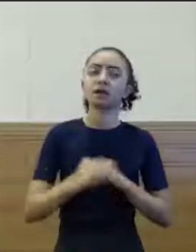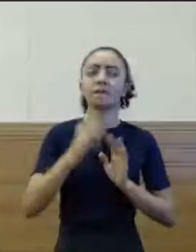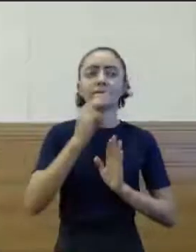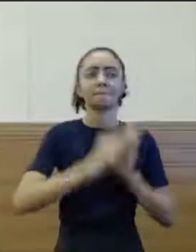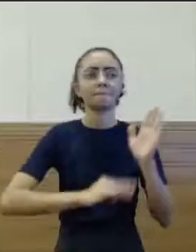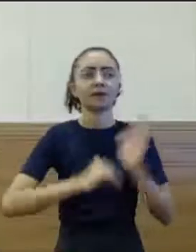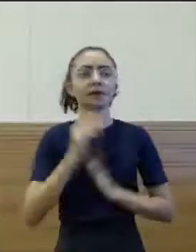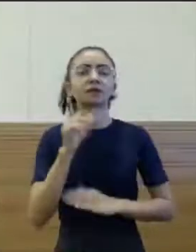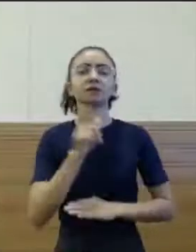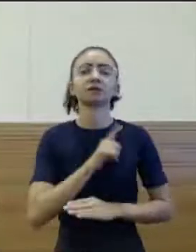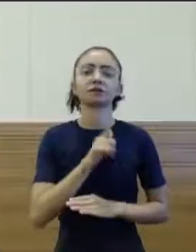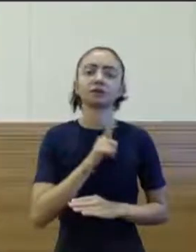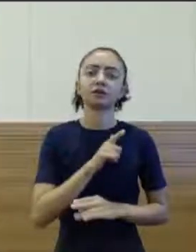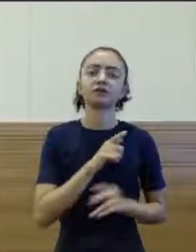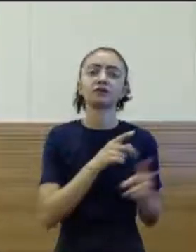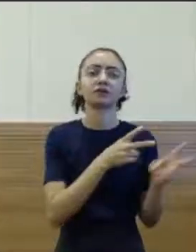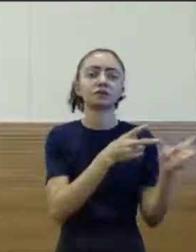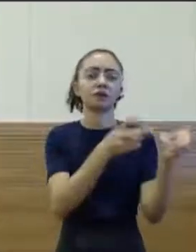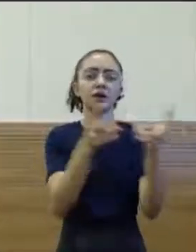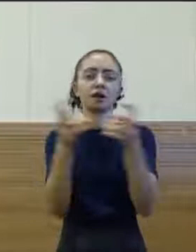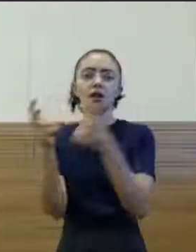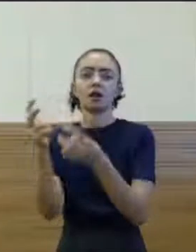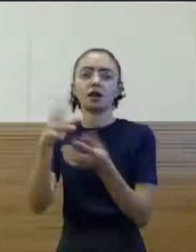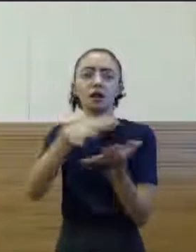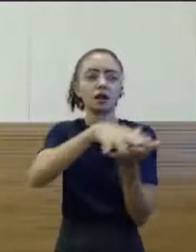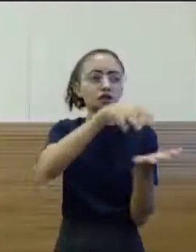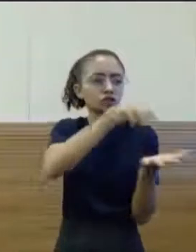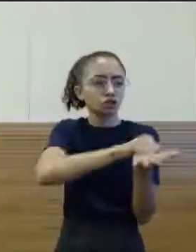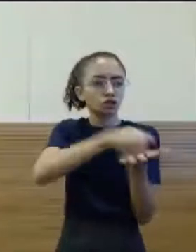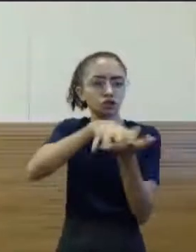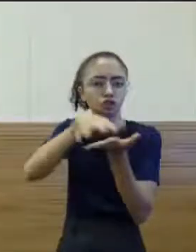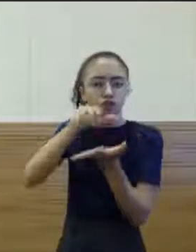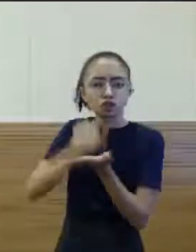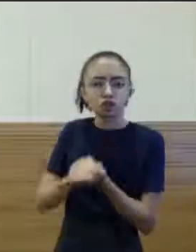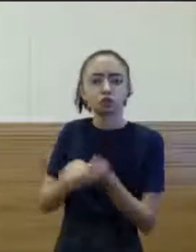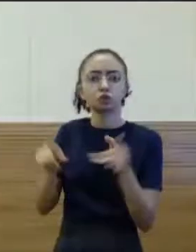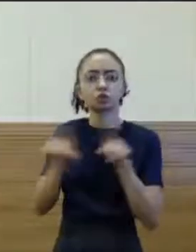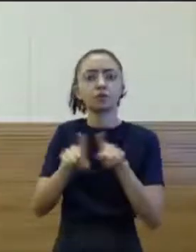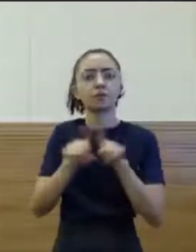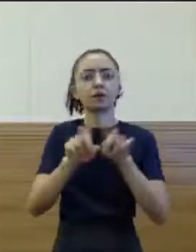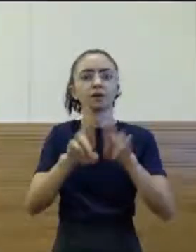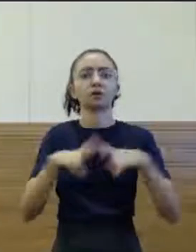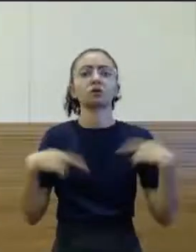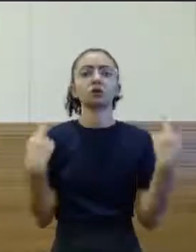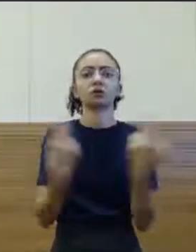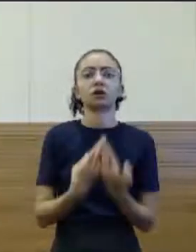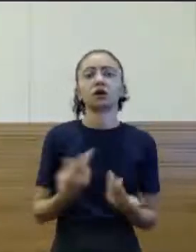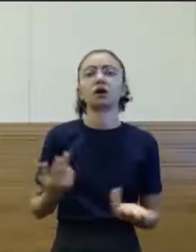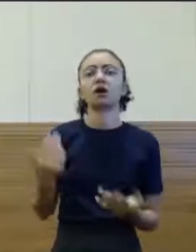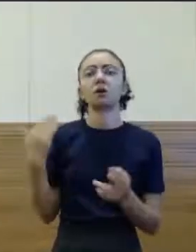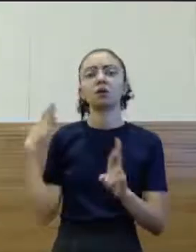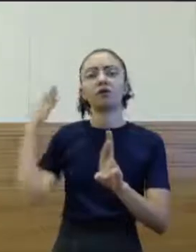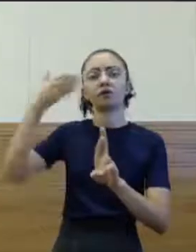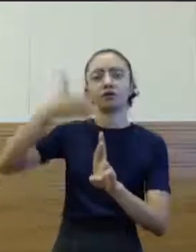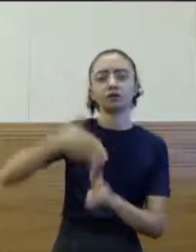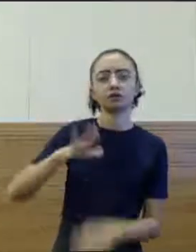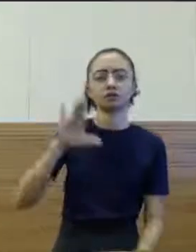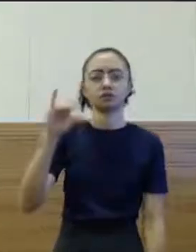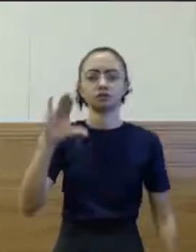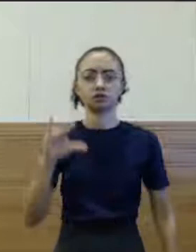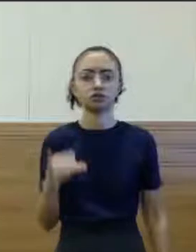evidences where you have drafts of meetings with different scientific articles, all the